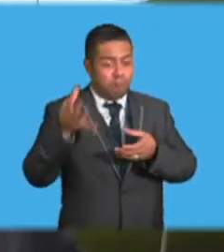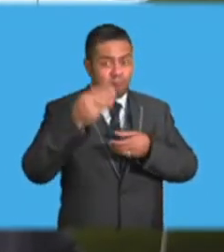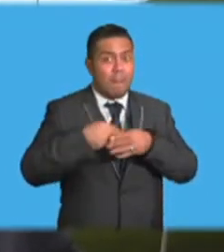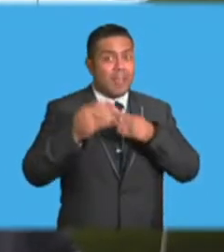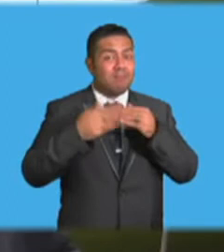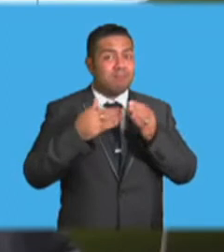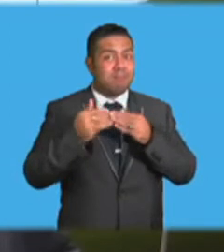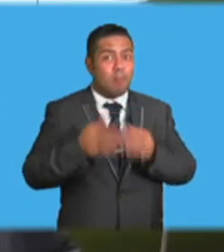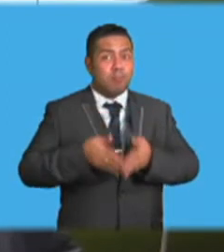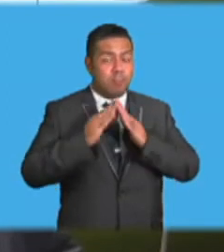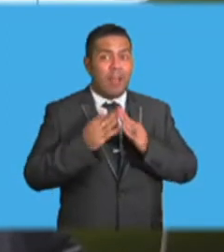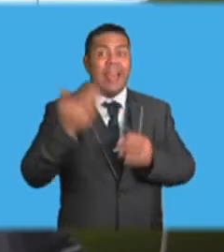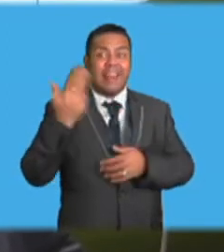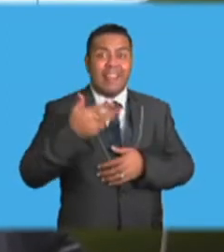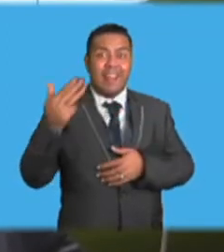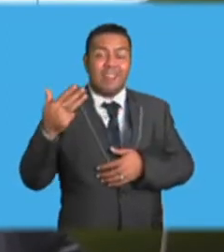of